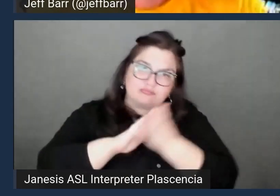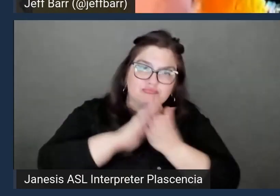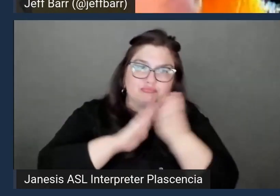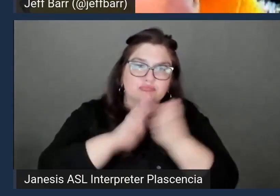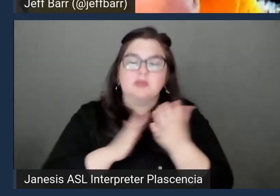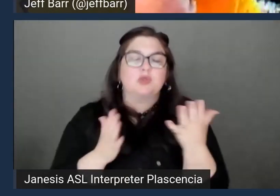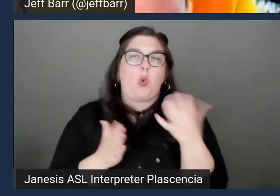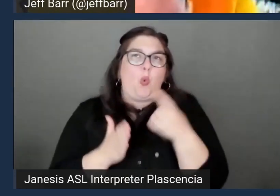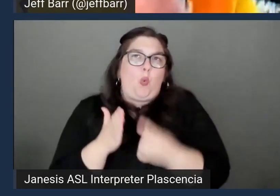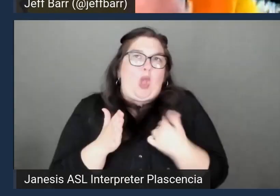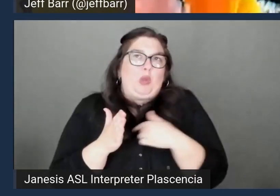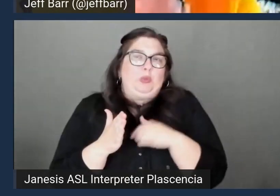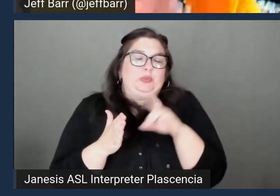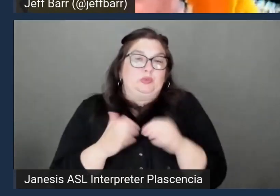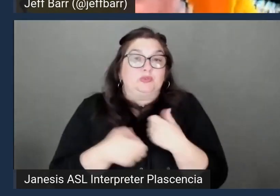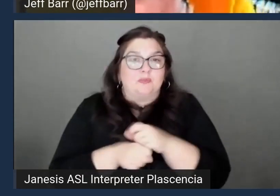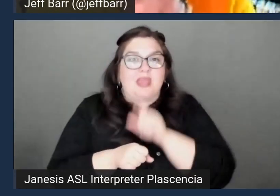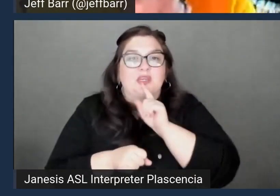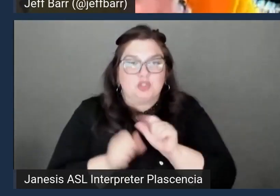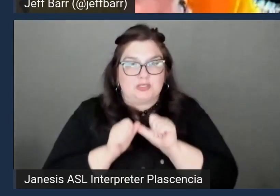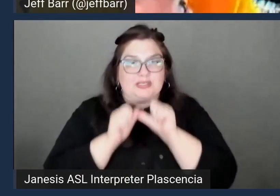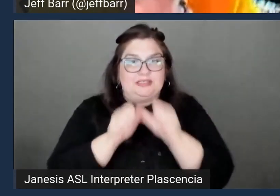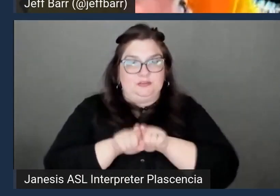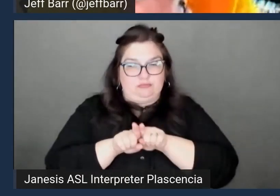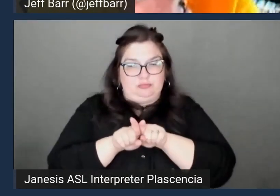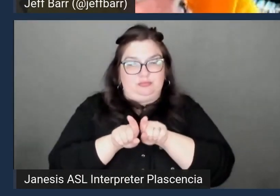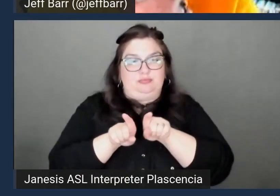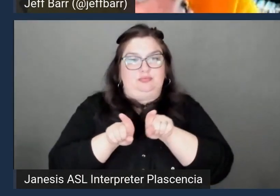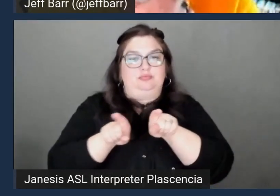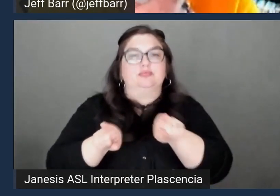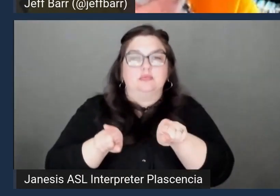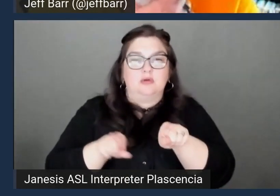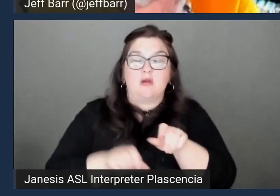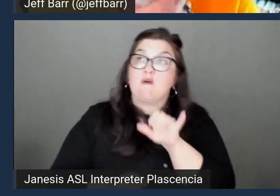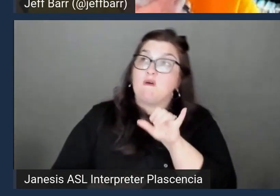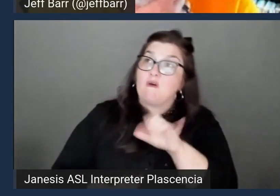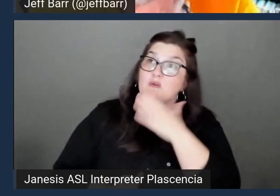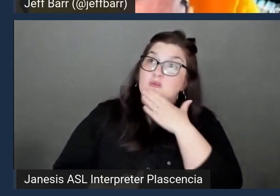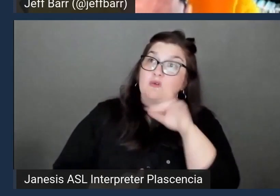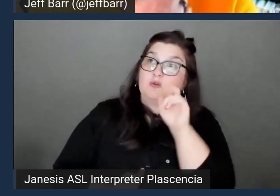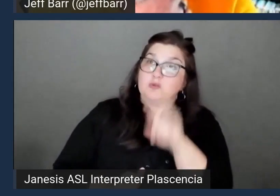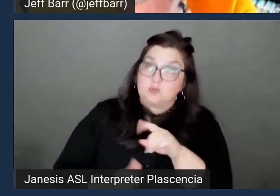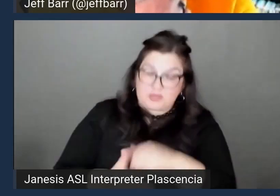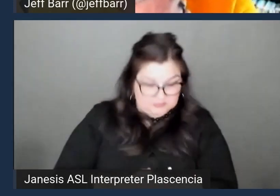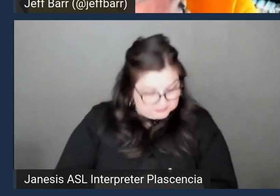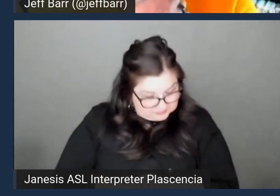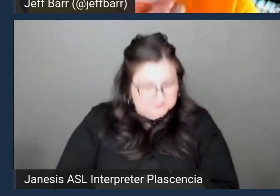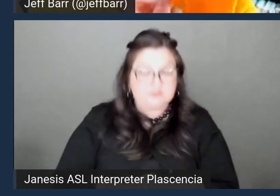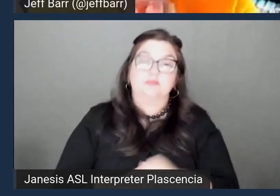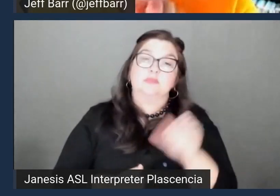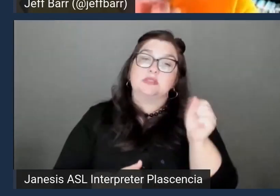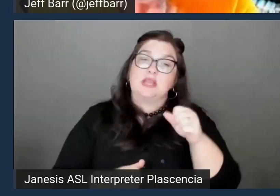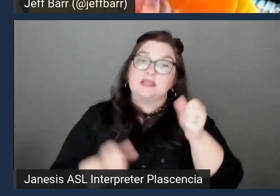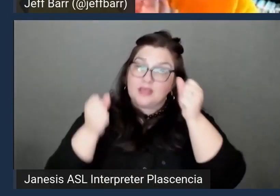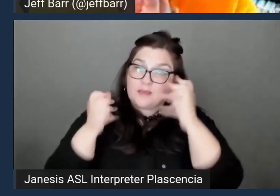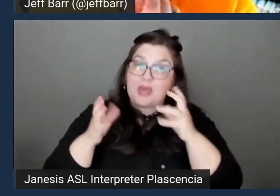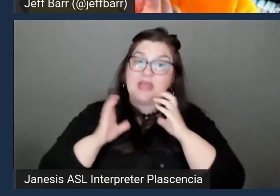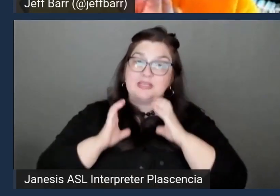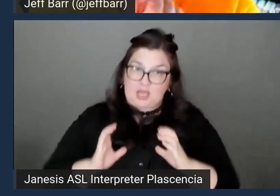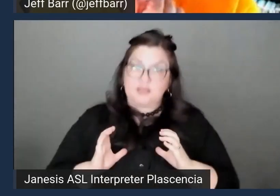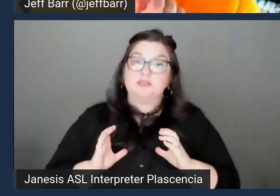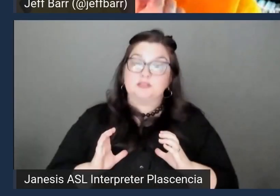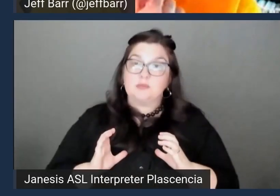is the case? I think that's a brilliant question. A lot of our customers really are worried about it,